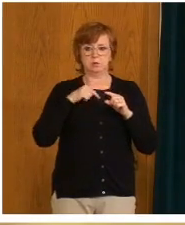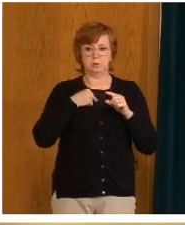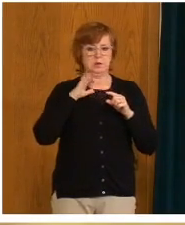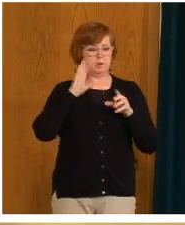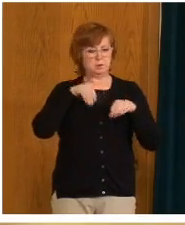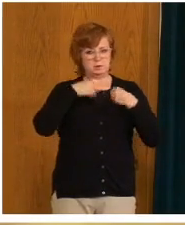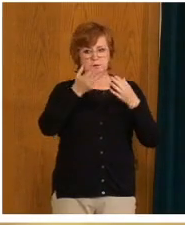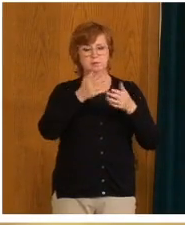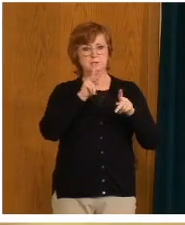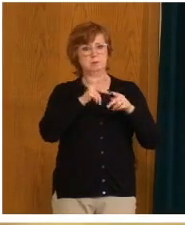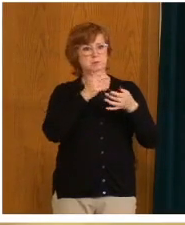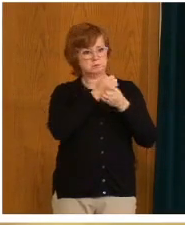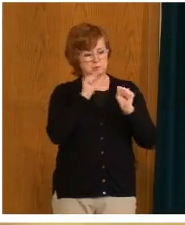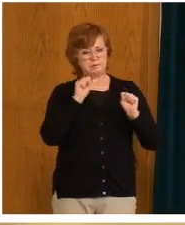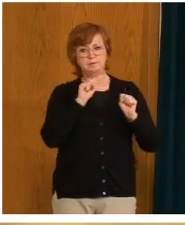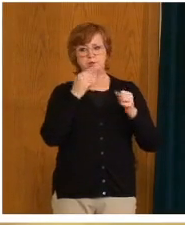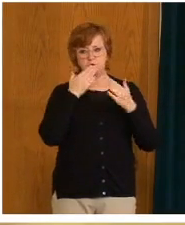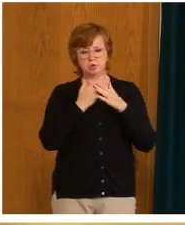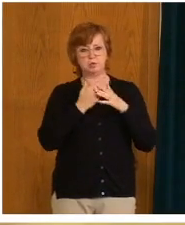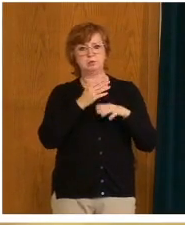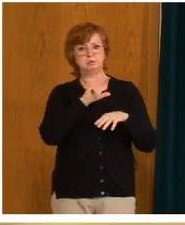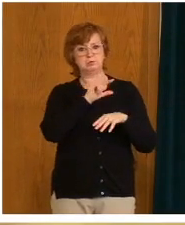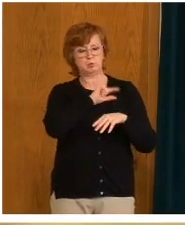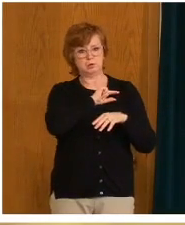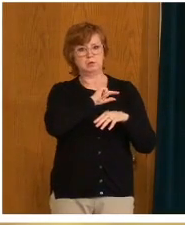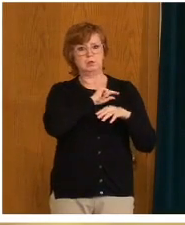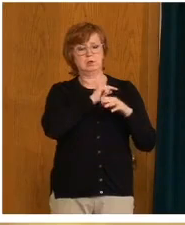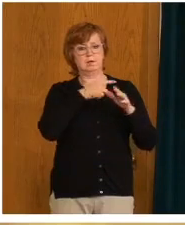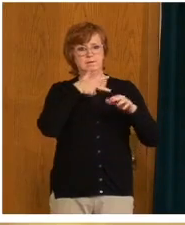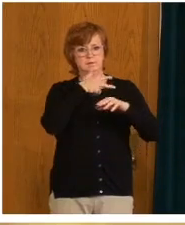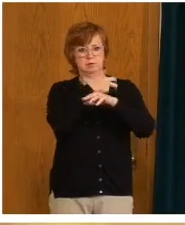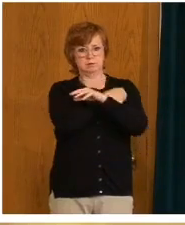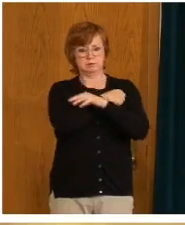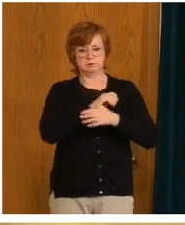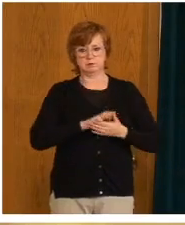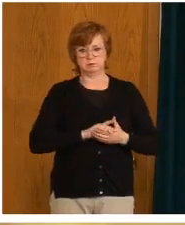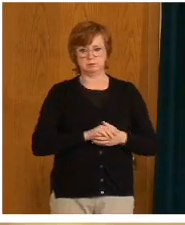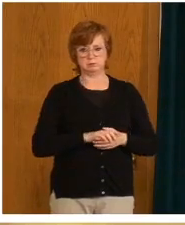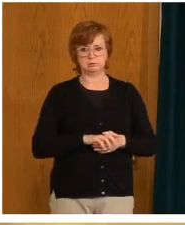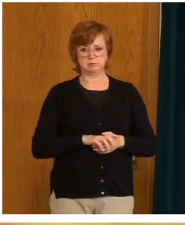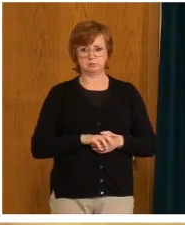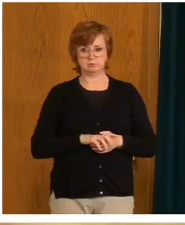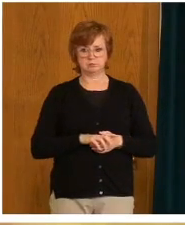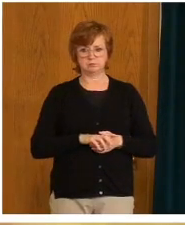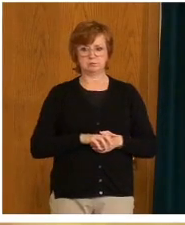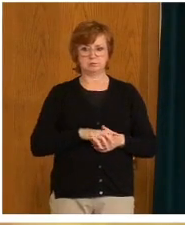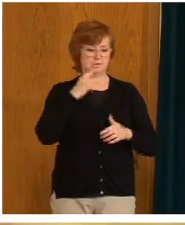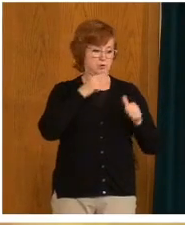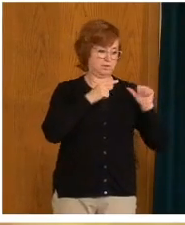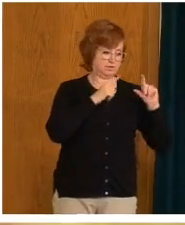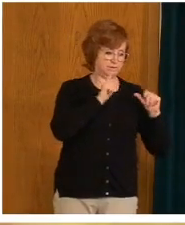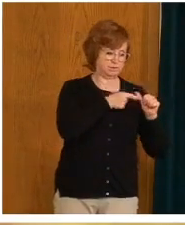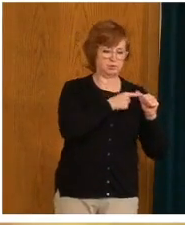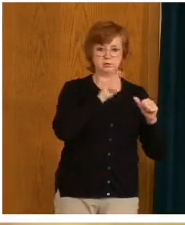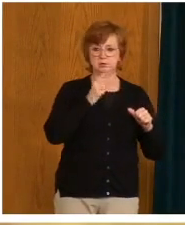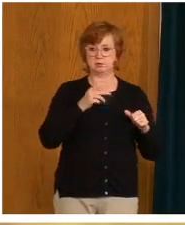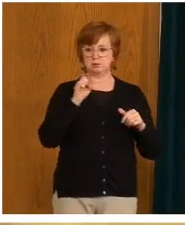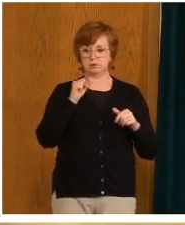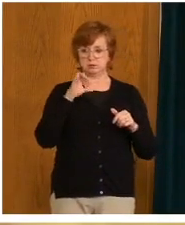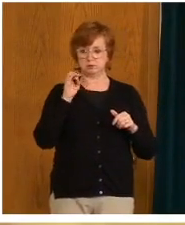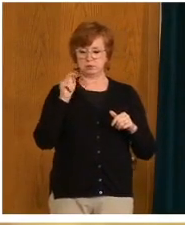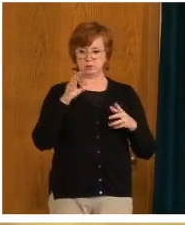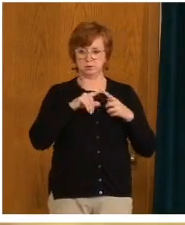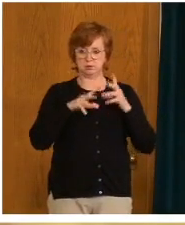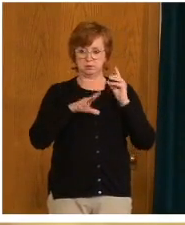safe and very effective vaccine, as well as not just on their first dose, but also with their second dose. But Scott, if you want to speak a little bit